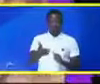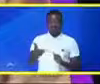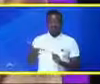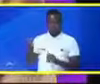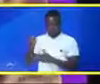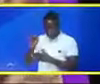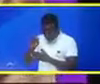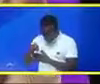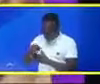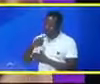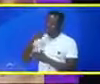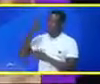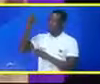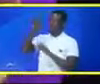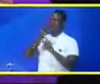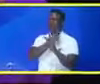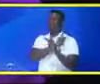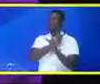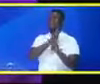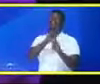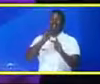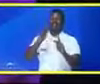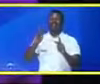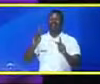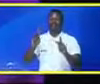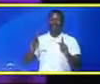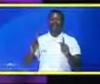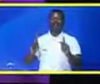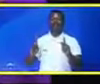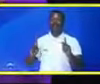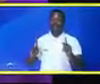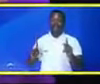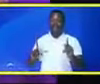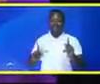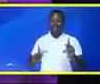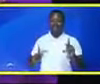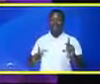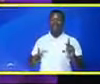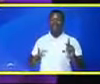bow down and say you are King.